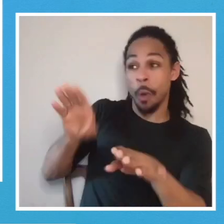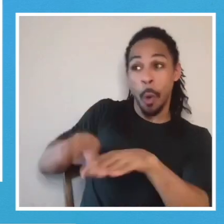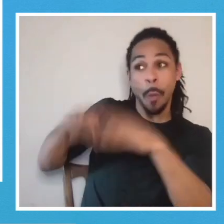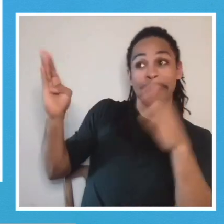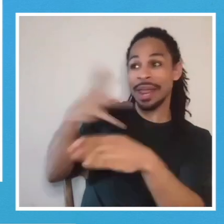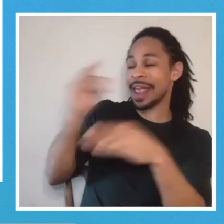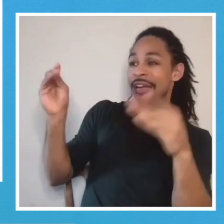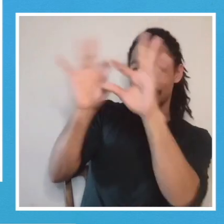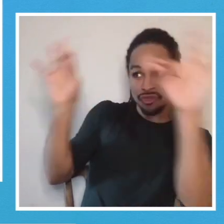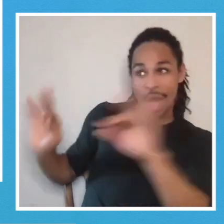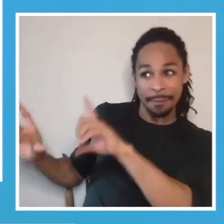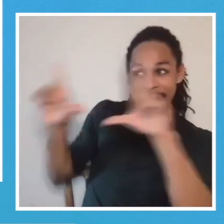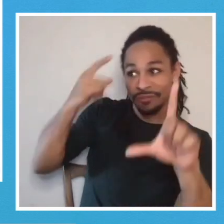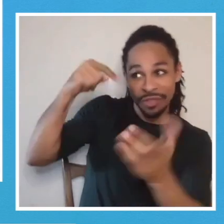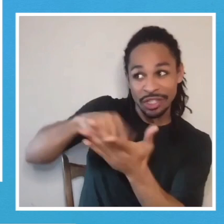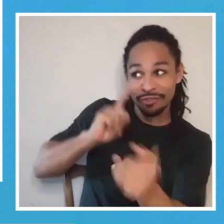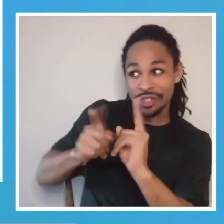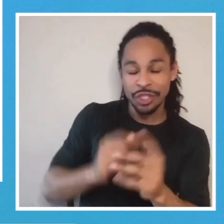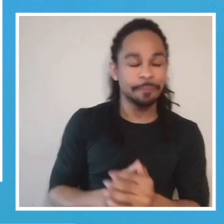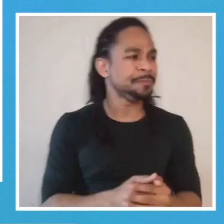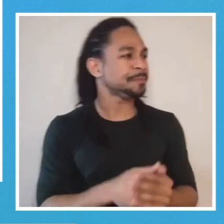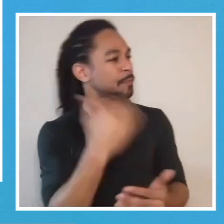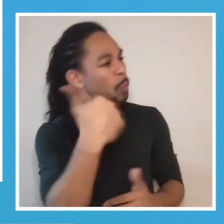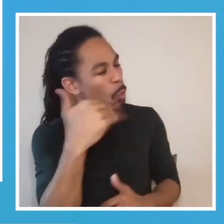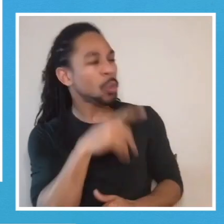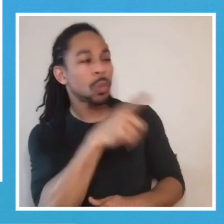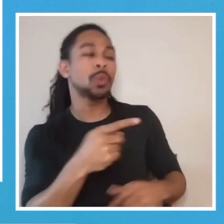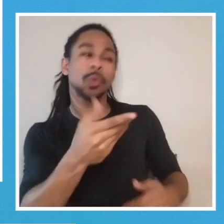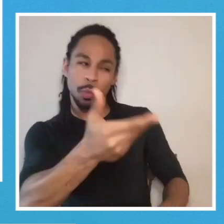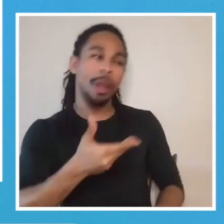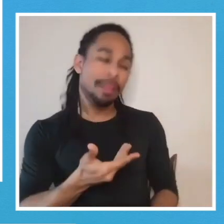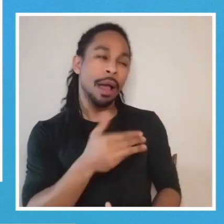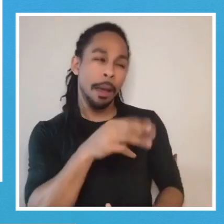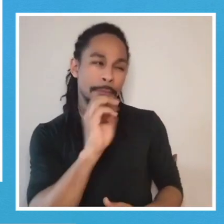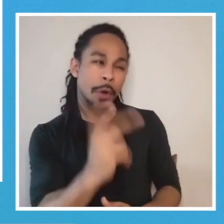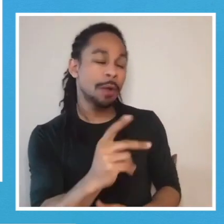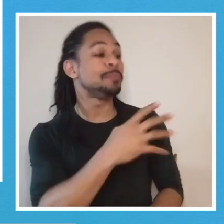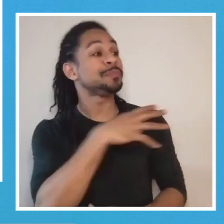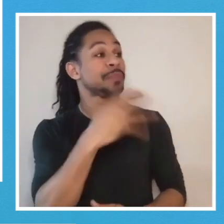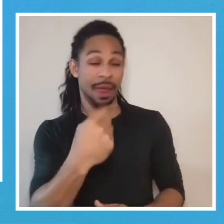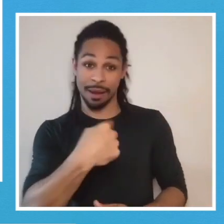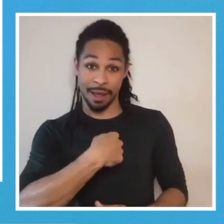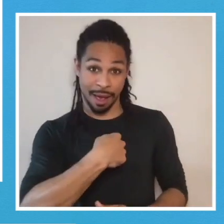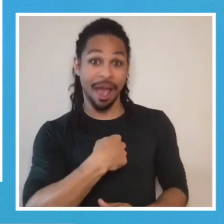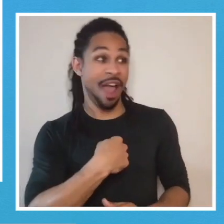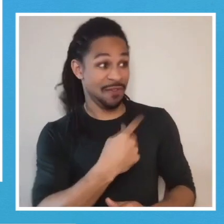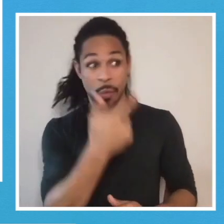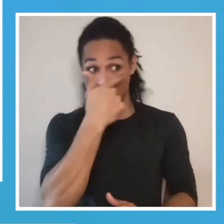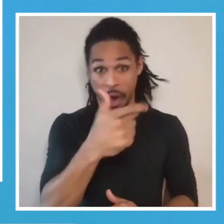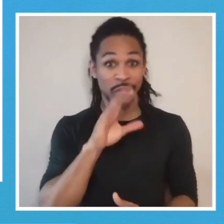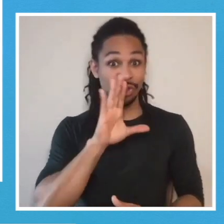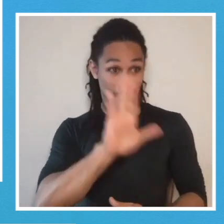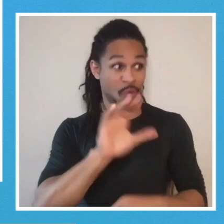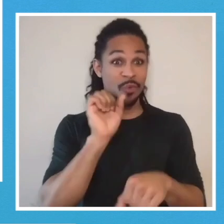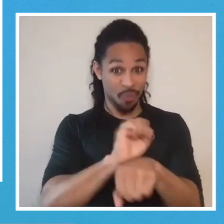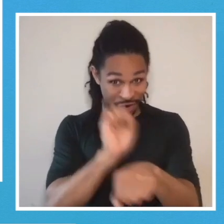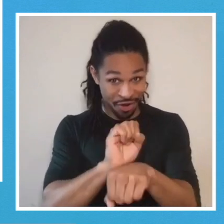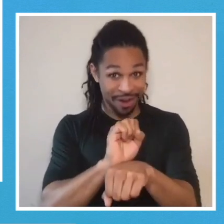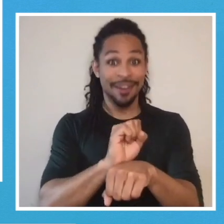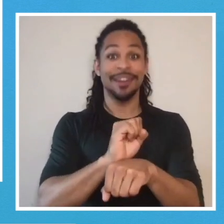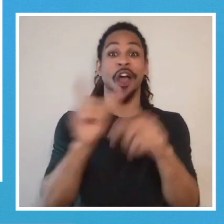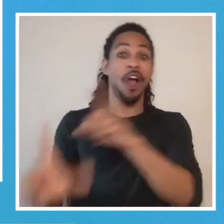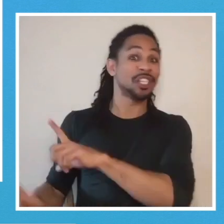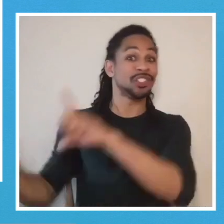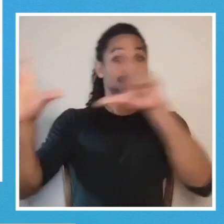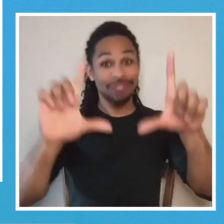you. You're so welcome. And I've seen your work on screen. I've